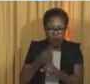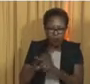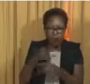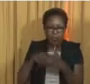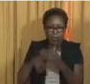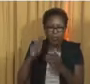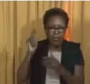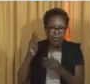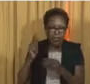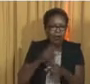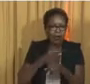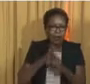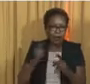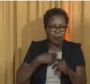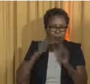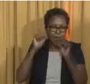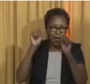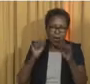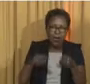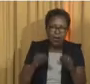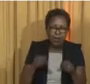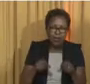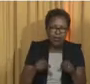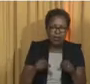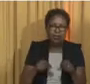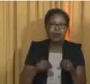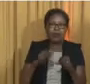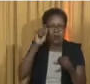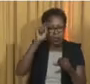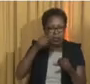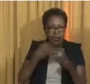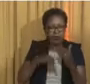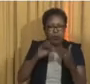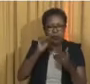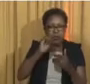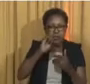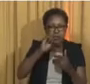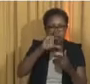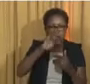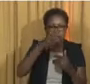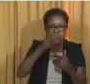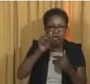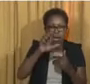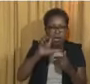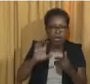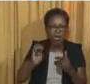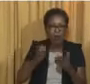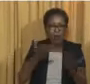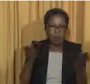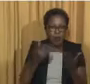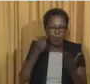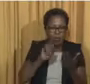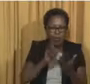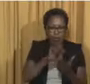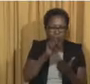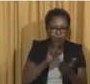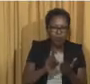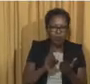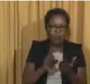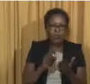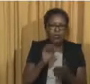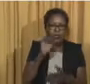a portion of the judgment by Sishare J, where she questioned the viability of relying on judges to interpret